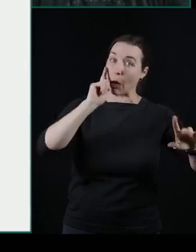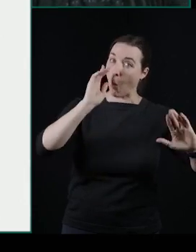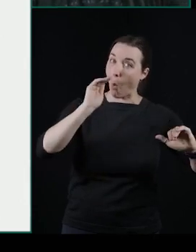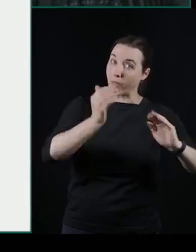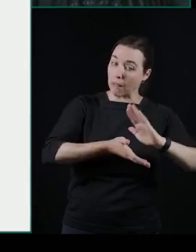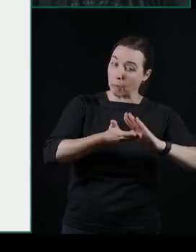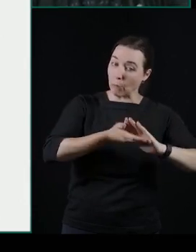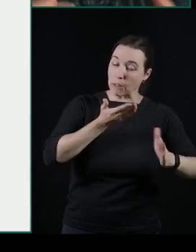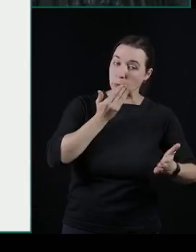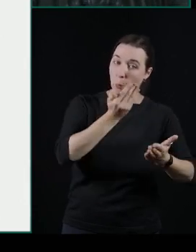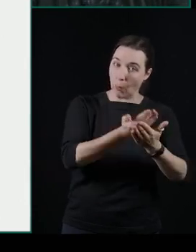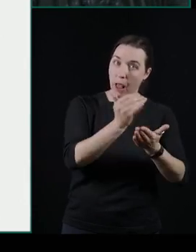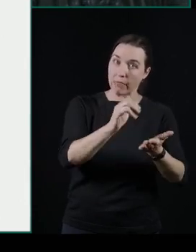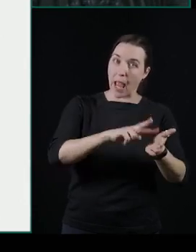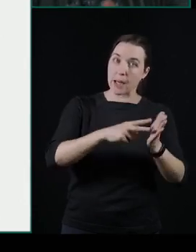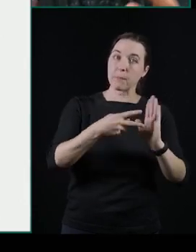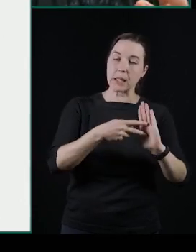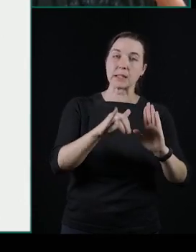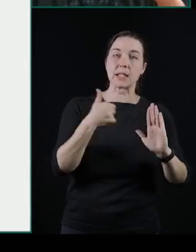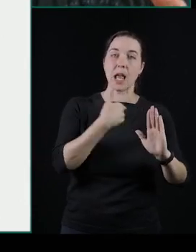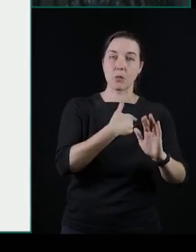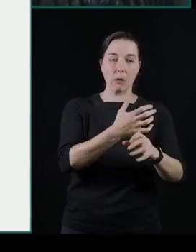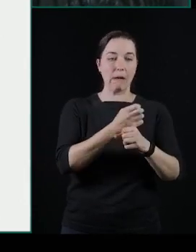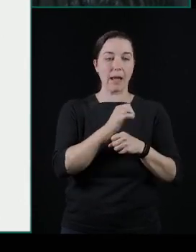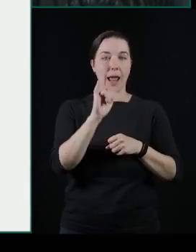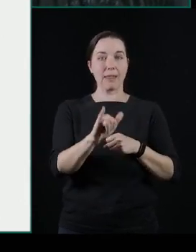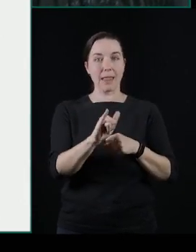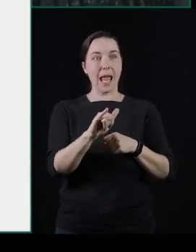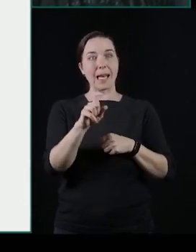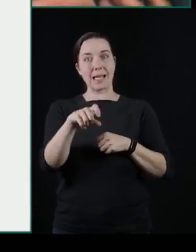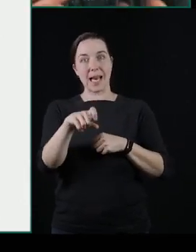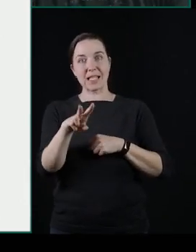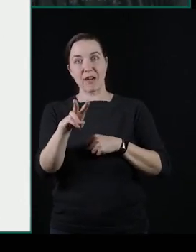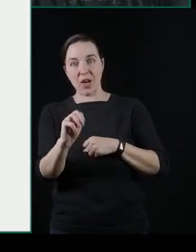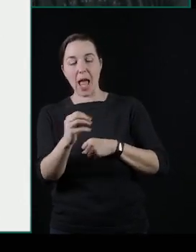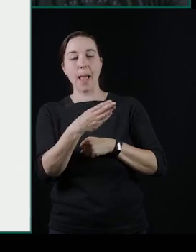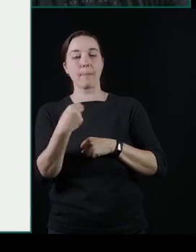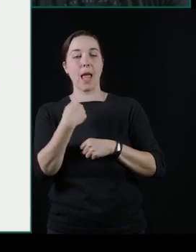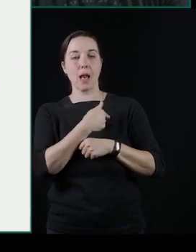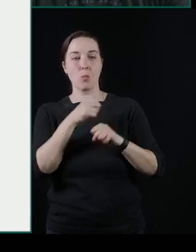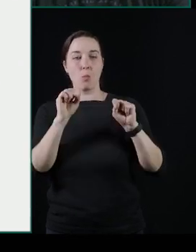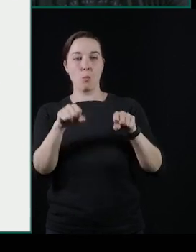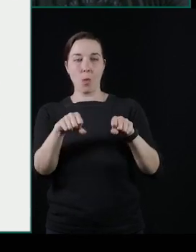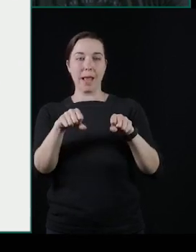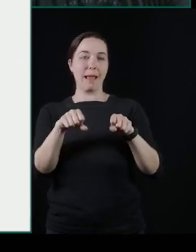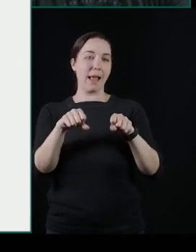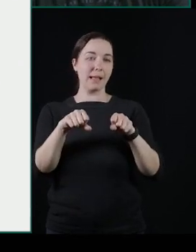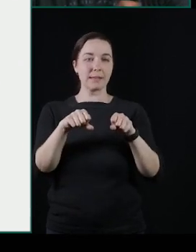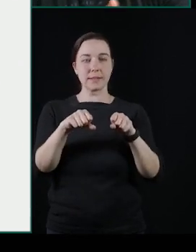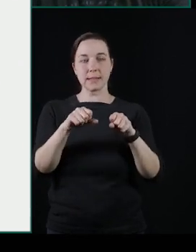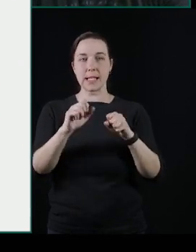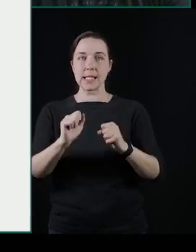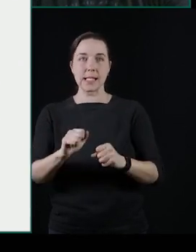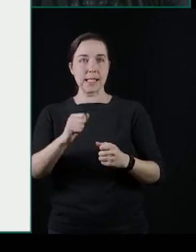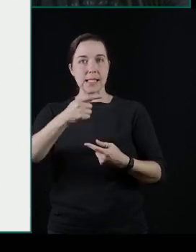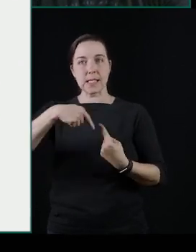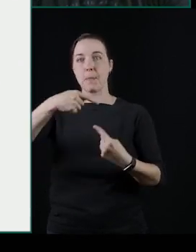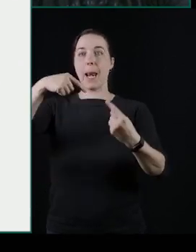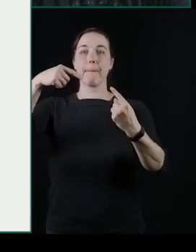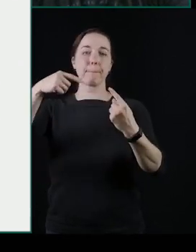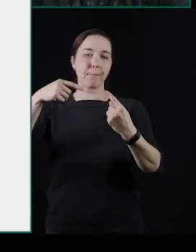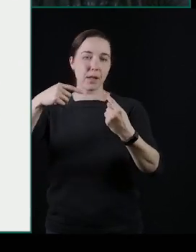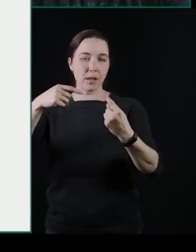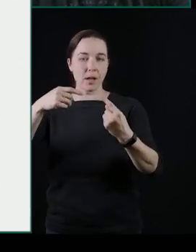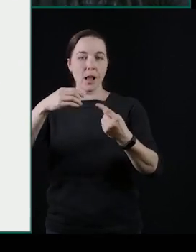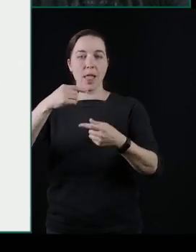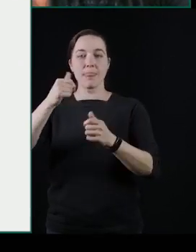if everything goes well, which means that we get the necessary VMs and we spin up the game servers